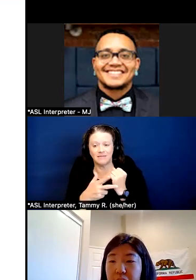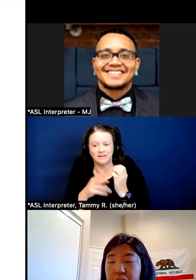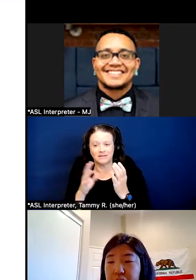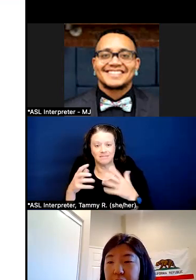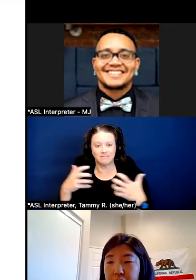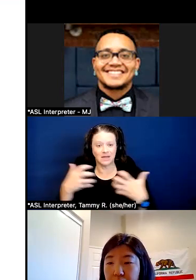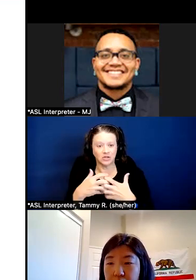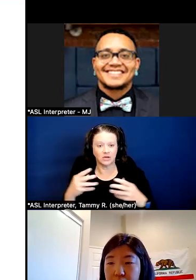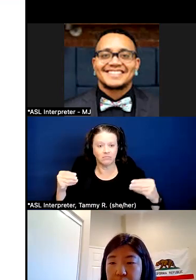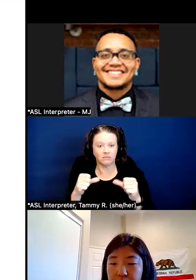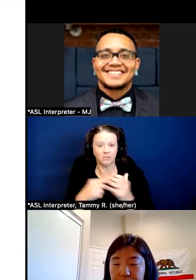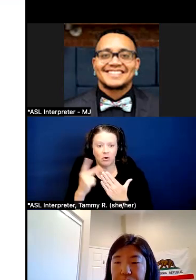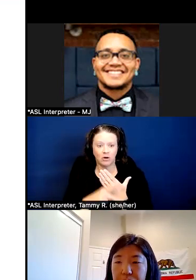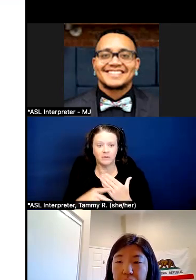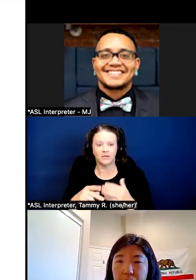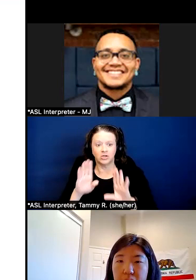and survivor savings accounts.